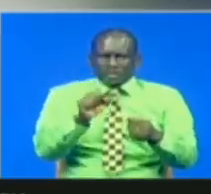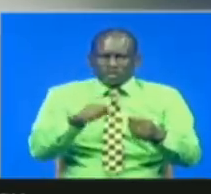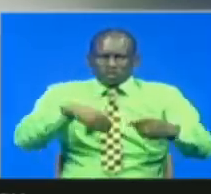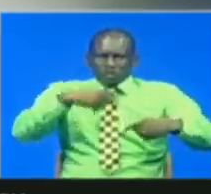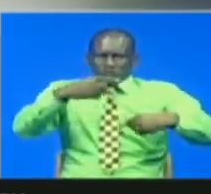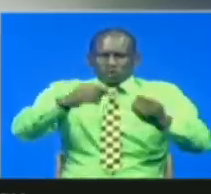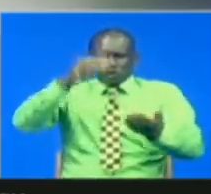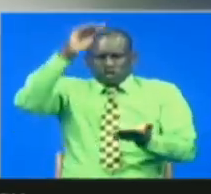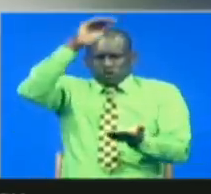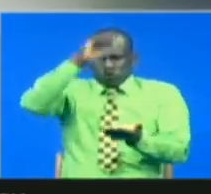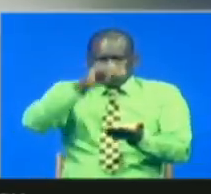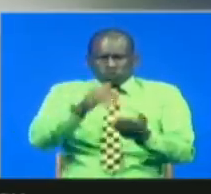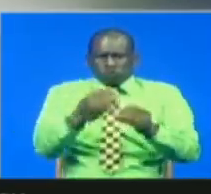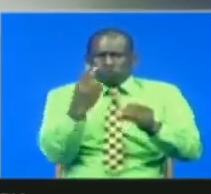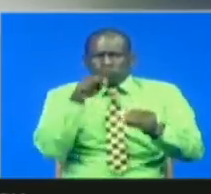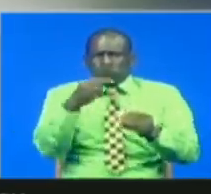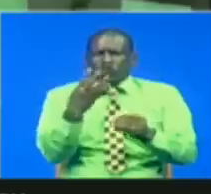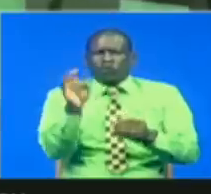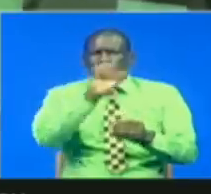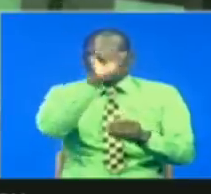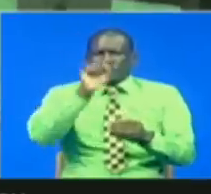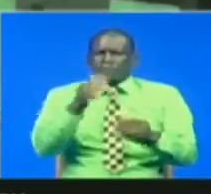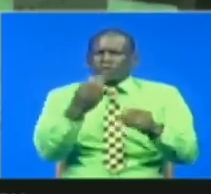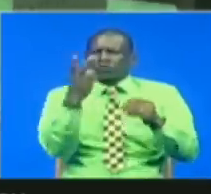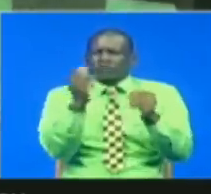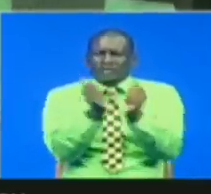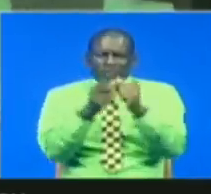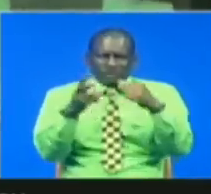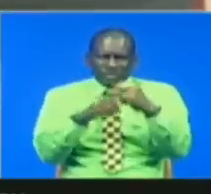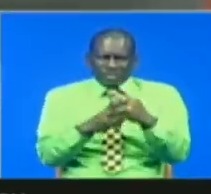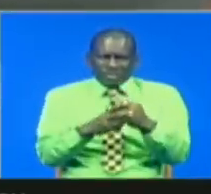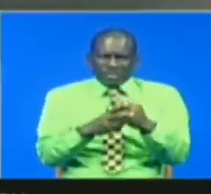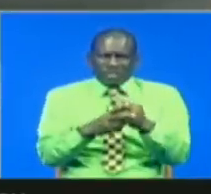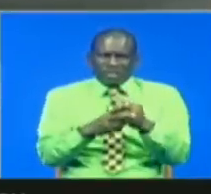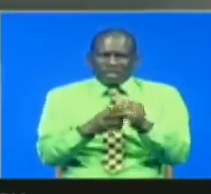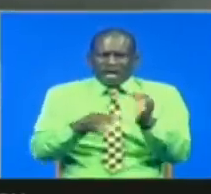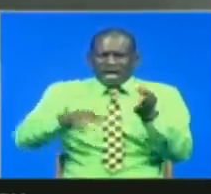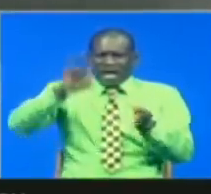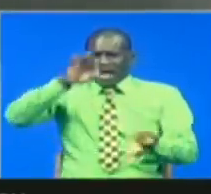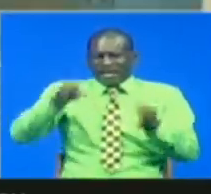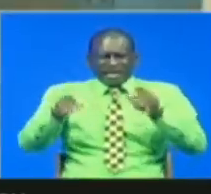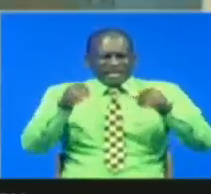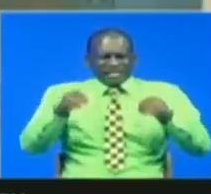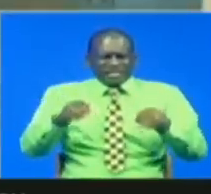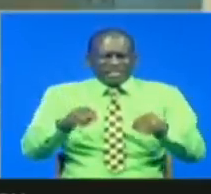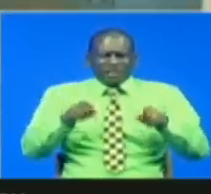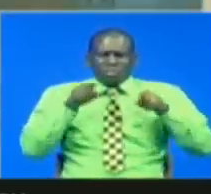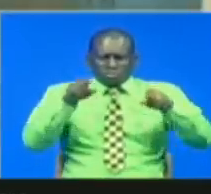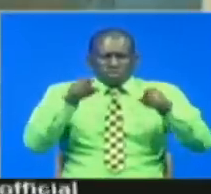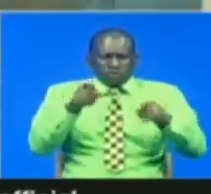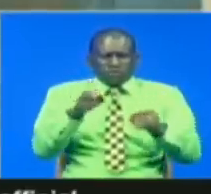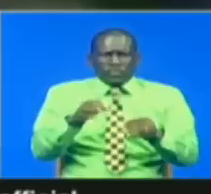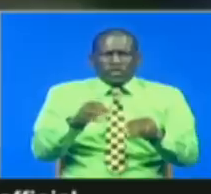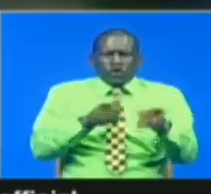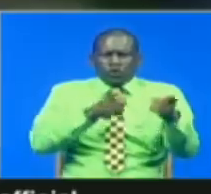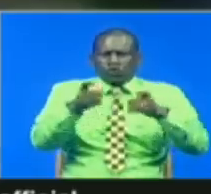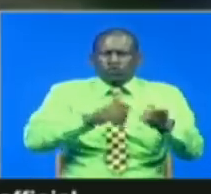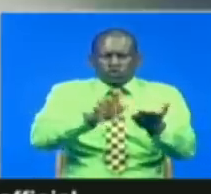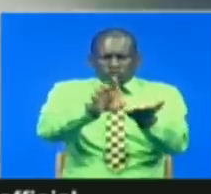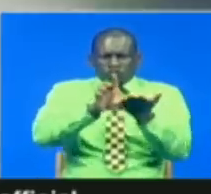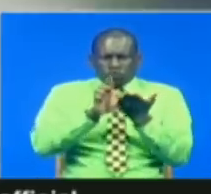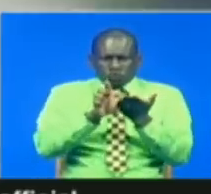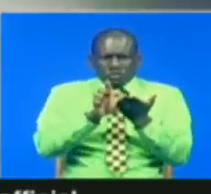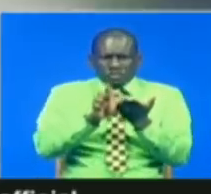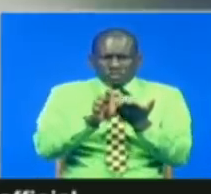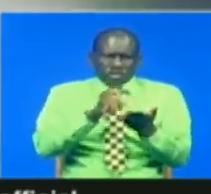slowed down to a paltry 2.4% by 2017, with analysts blaming the adoption of rate caps which came into force in